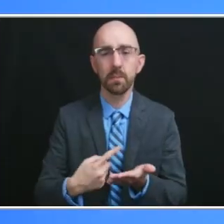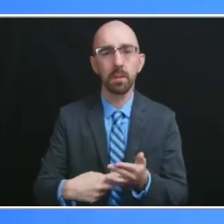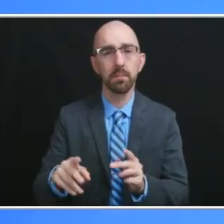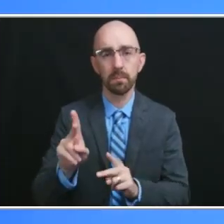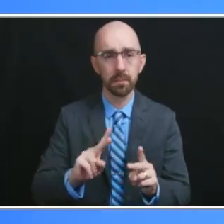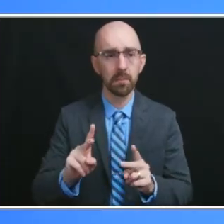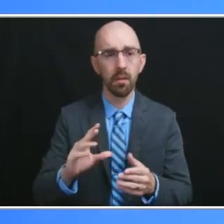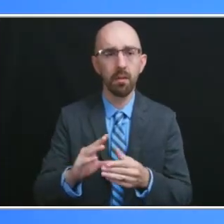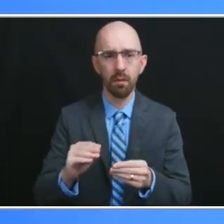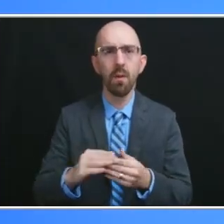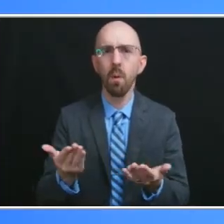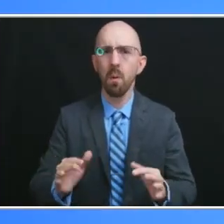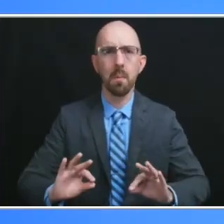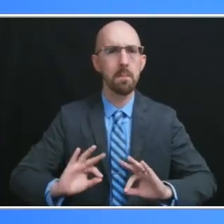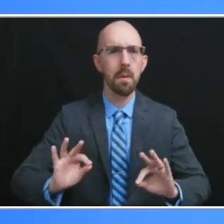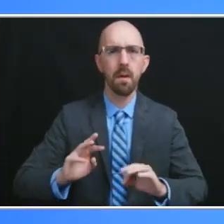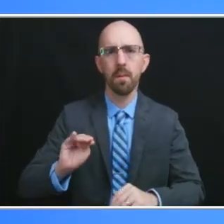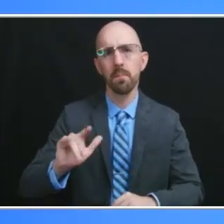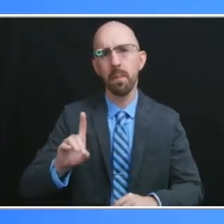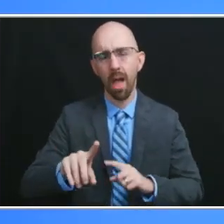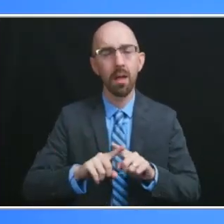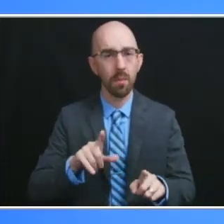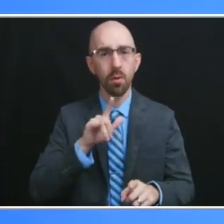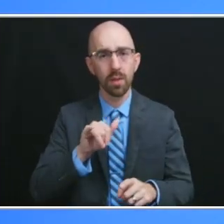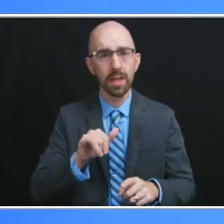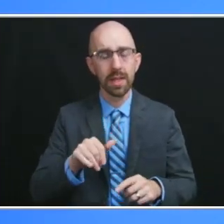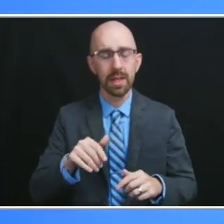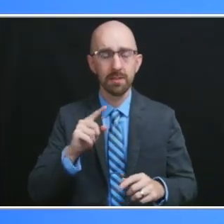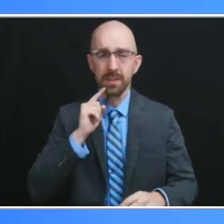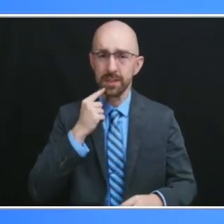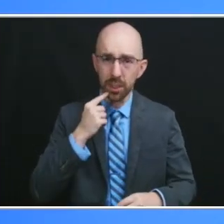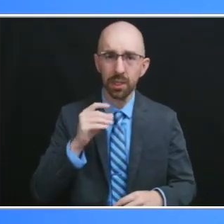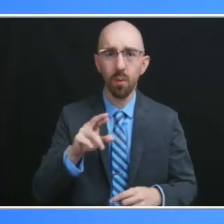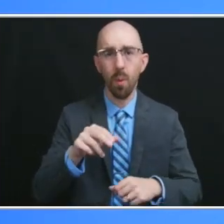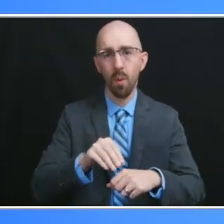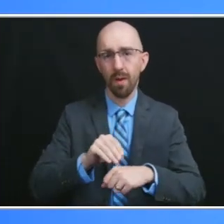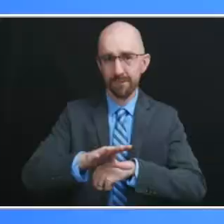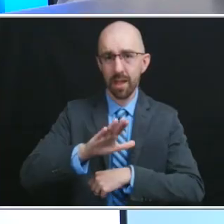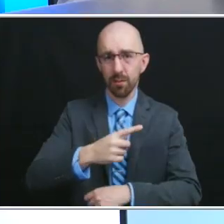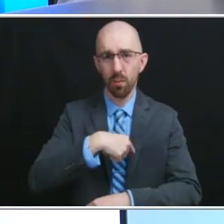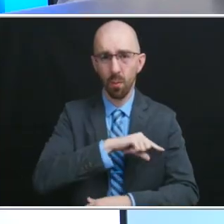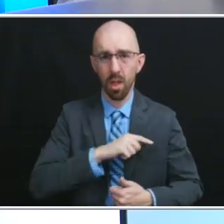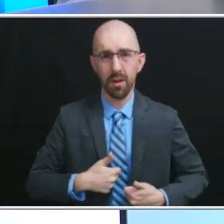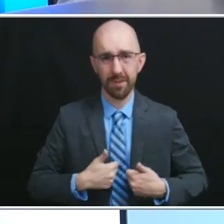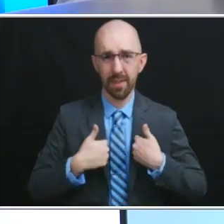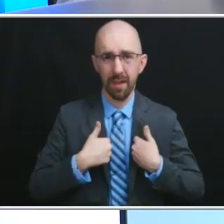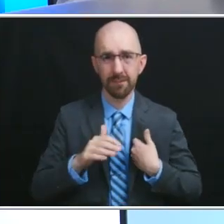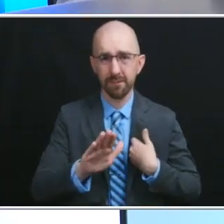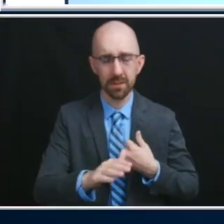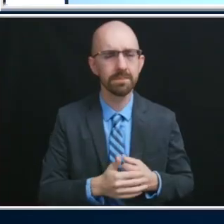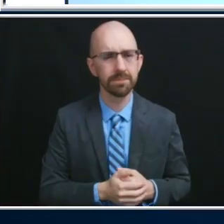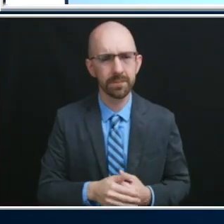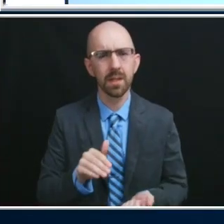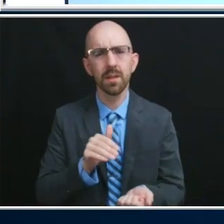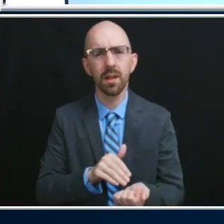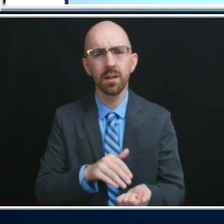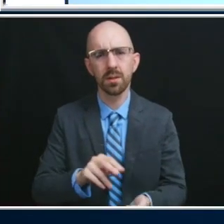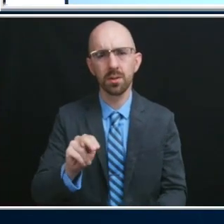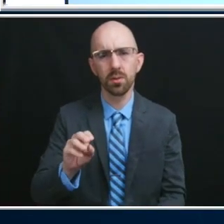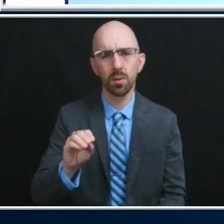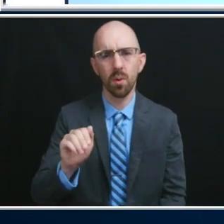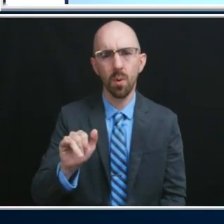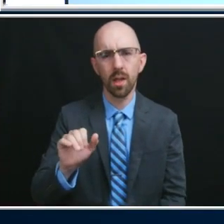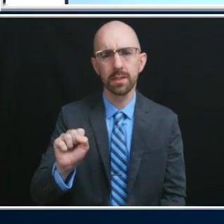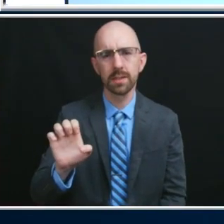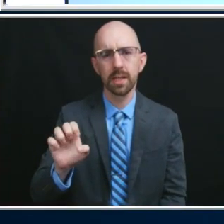very mild symptoms, but they can be really debilitating and really affect the quality of life for these patients. Sure. Dr. Noaise, there is no cure, so